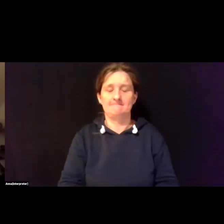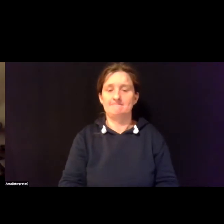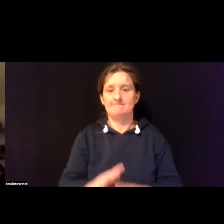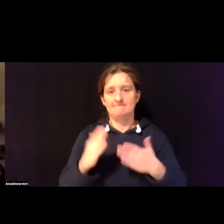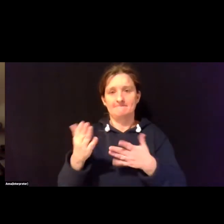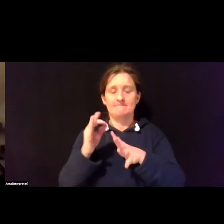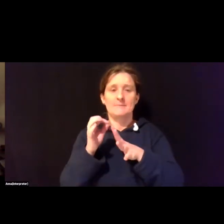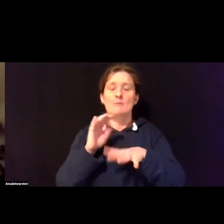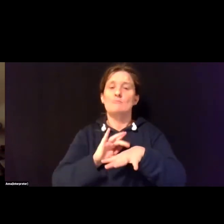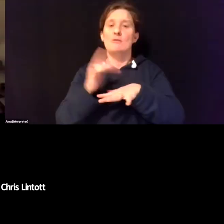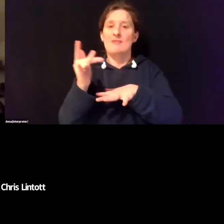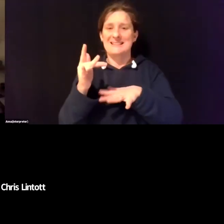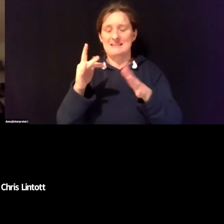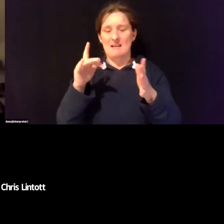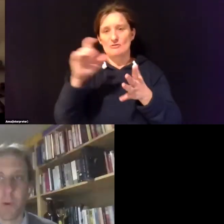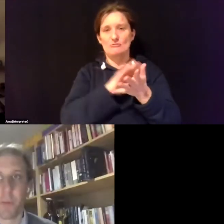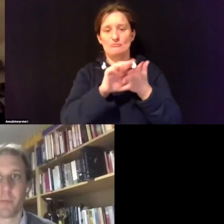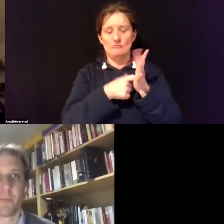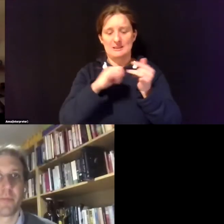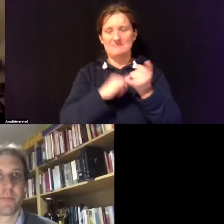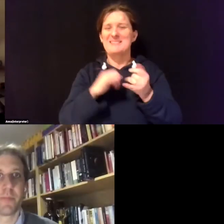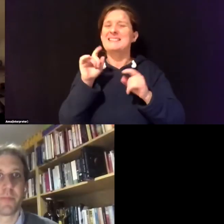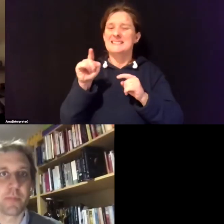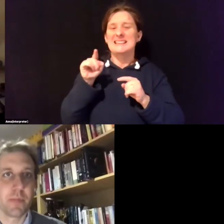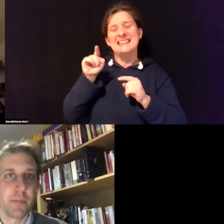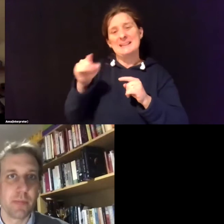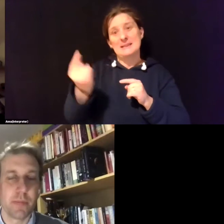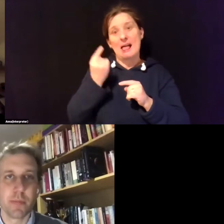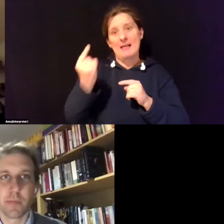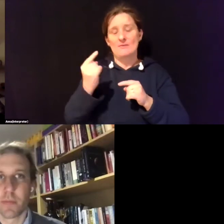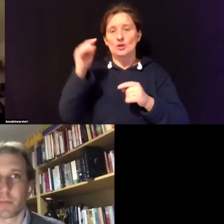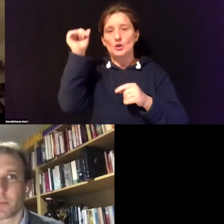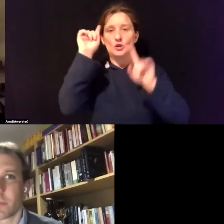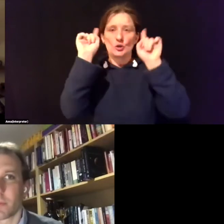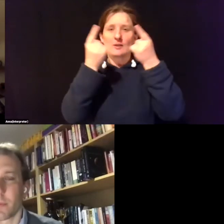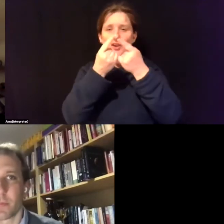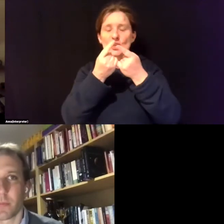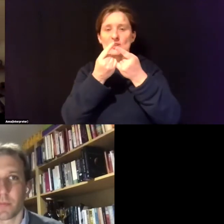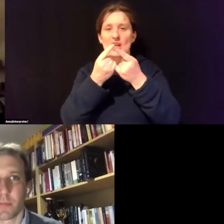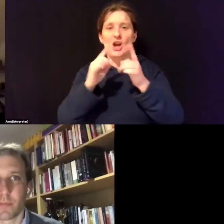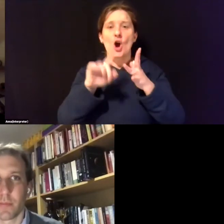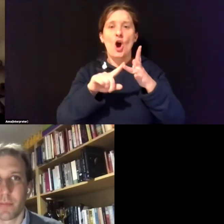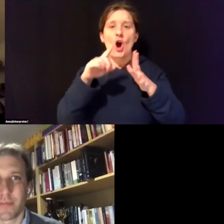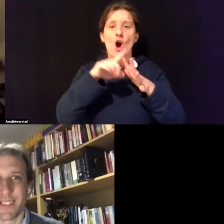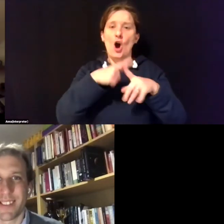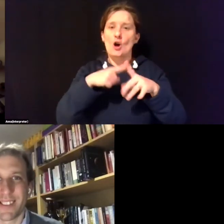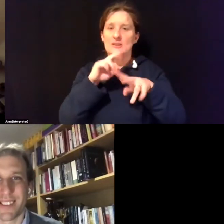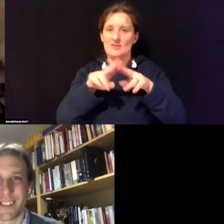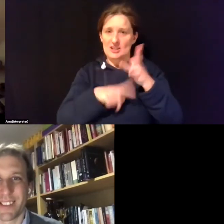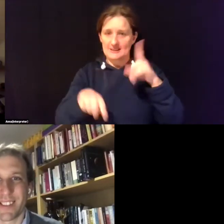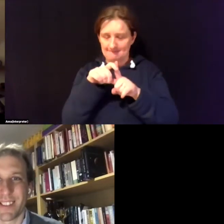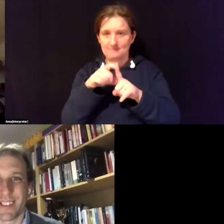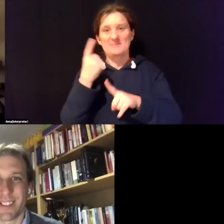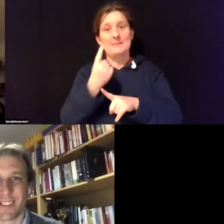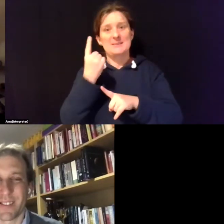Chris Lintott. He's a Professor of Astrophysics at the University of Oxford, but I think we know him best on